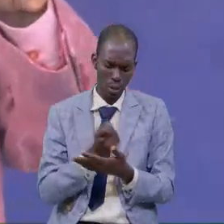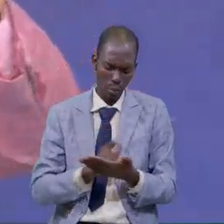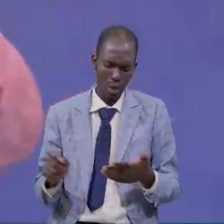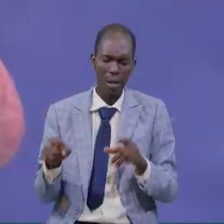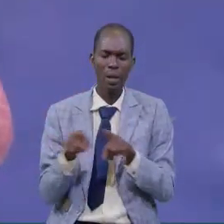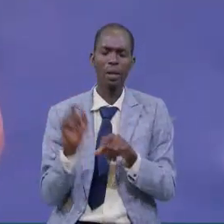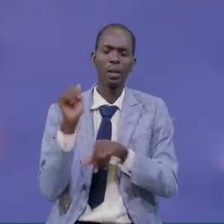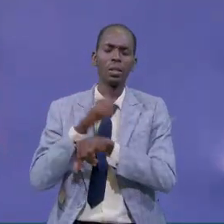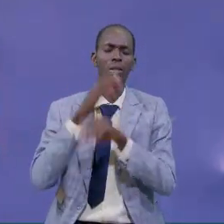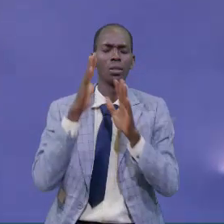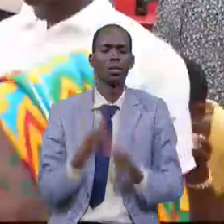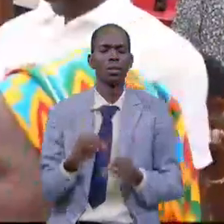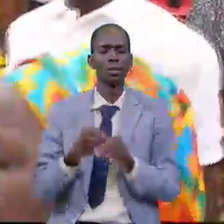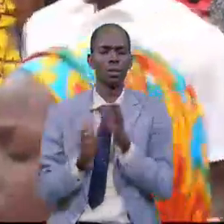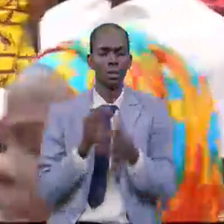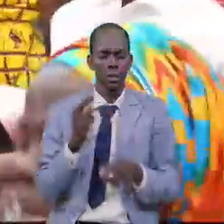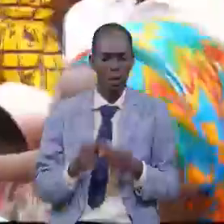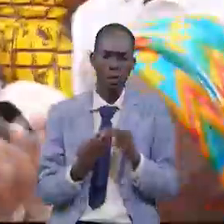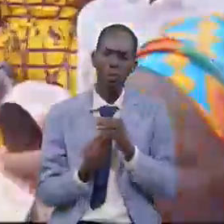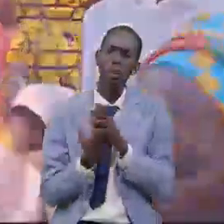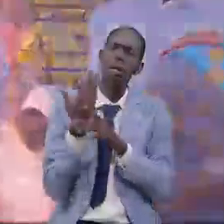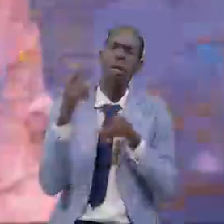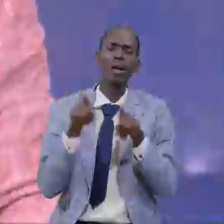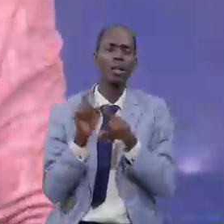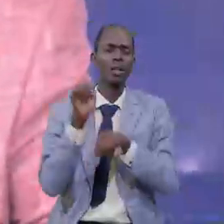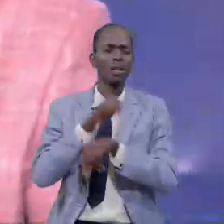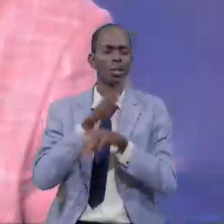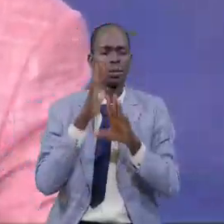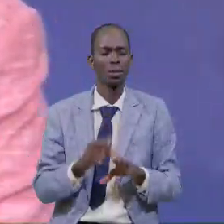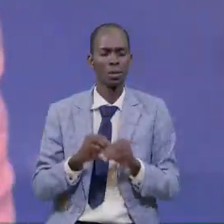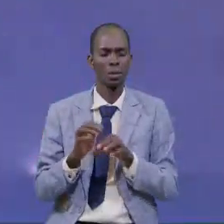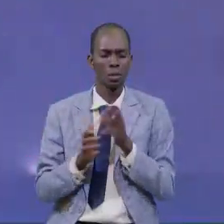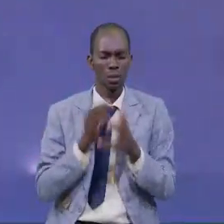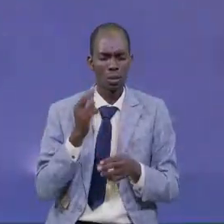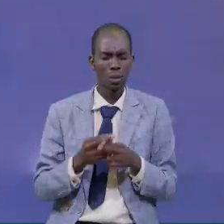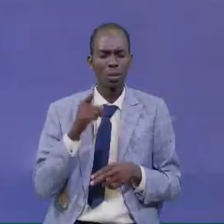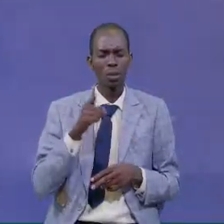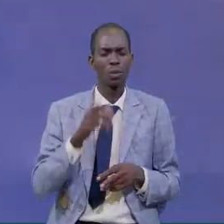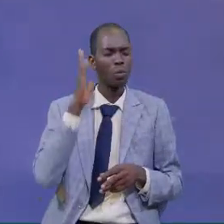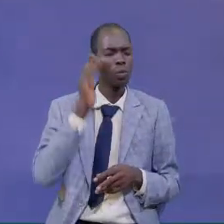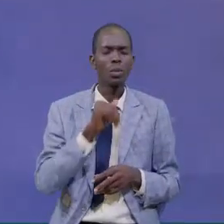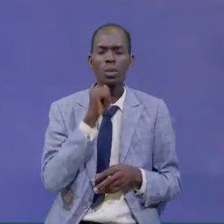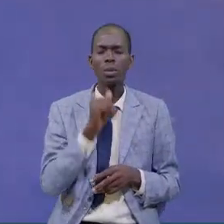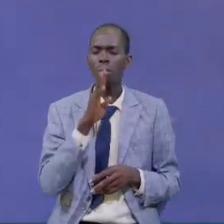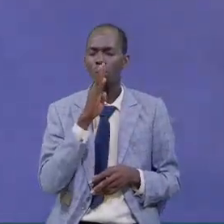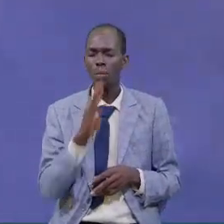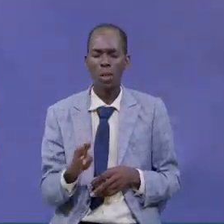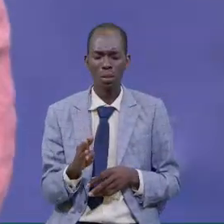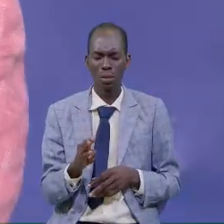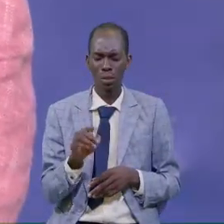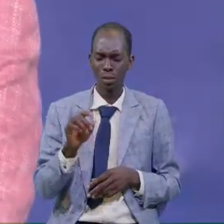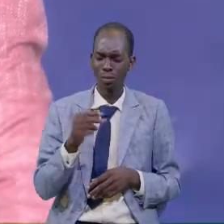Go up like a conqueror. You will not be a pygmy. You will not be a dwarf. You will not